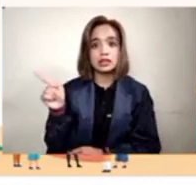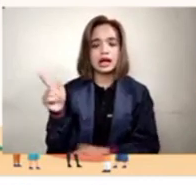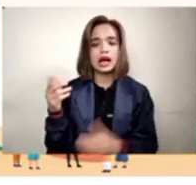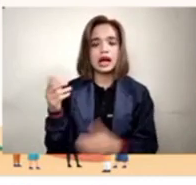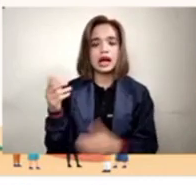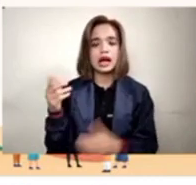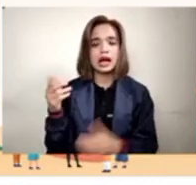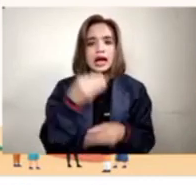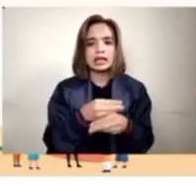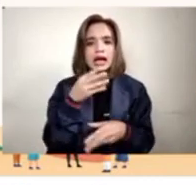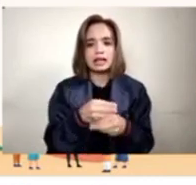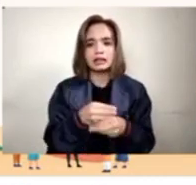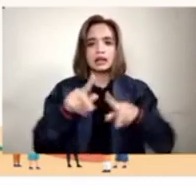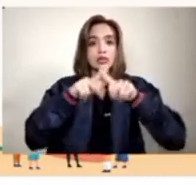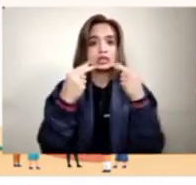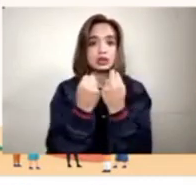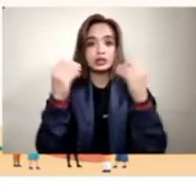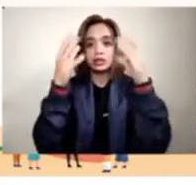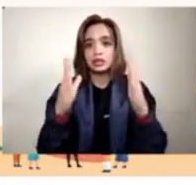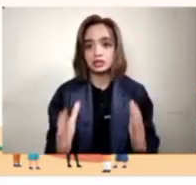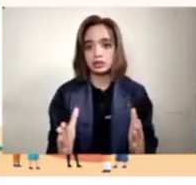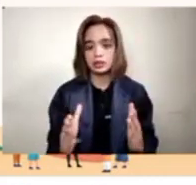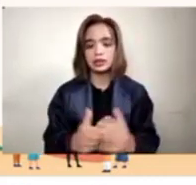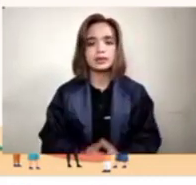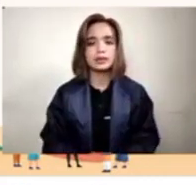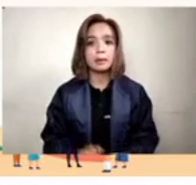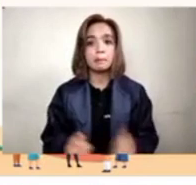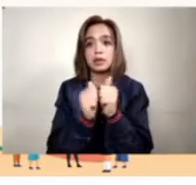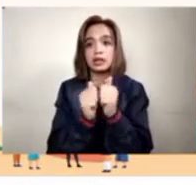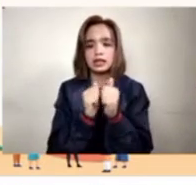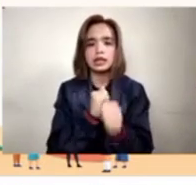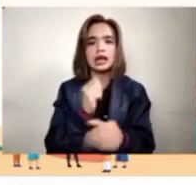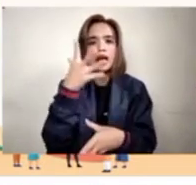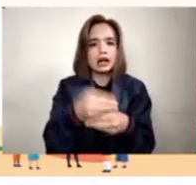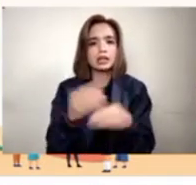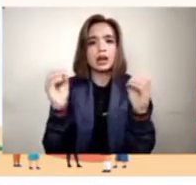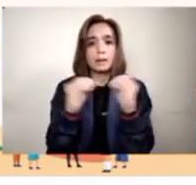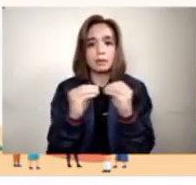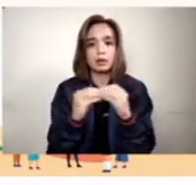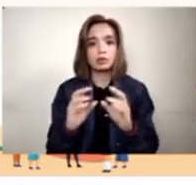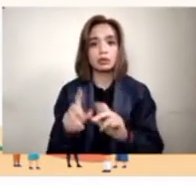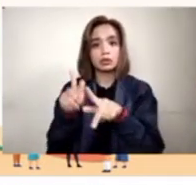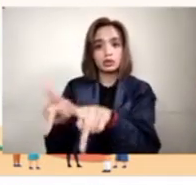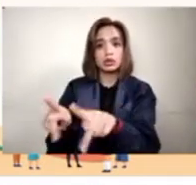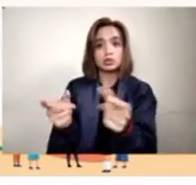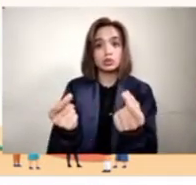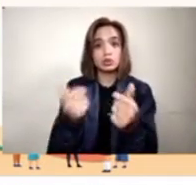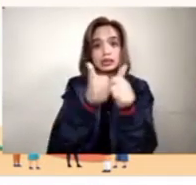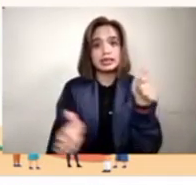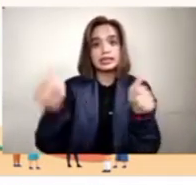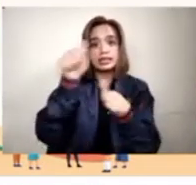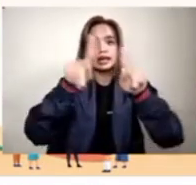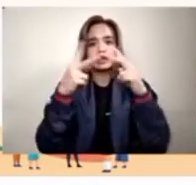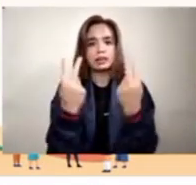of which is that there will be additional teaching position which will add more opportunities